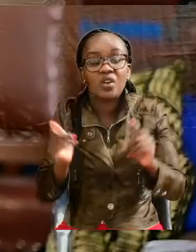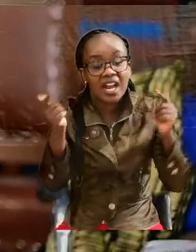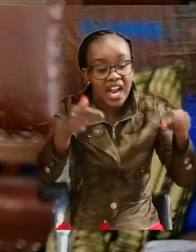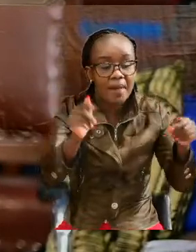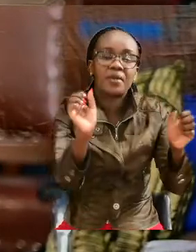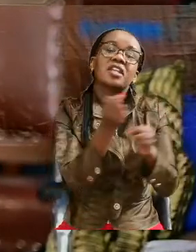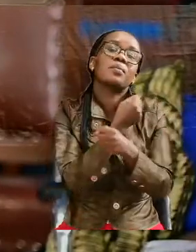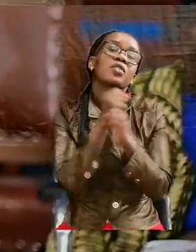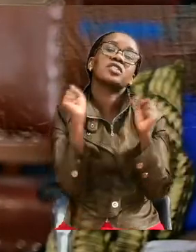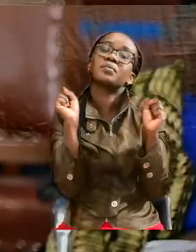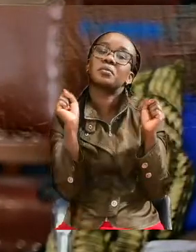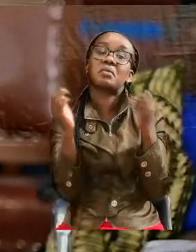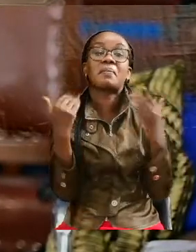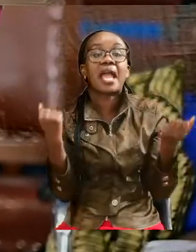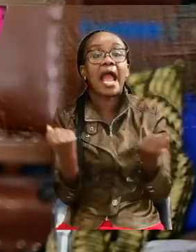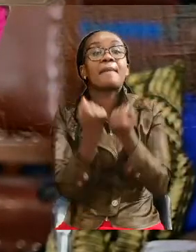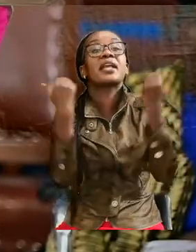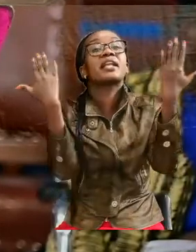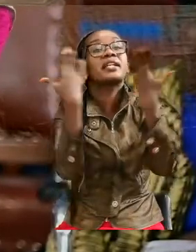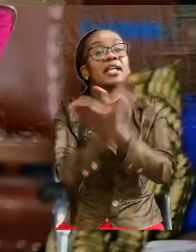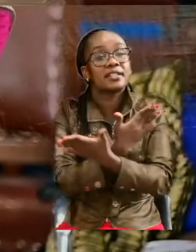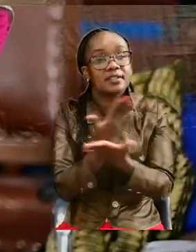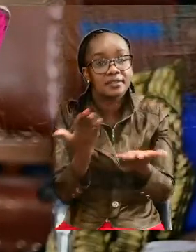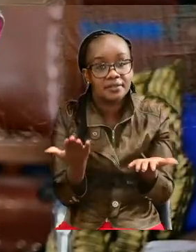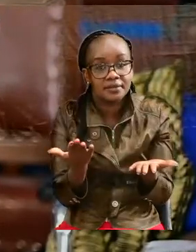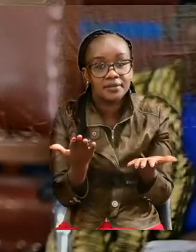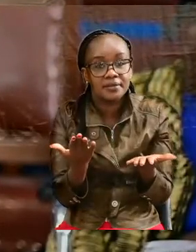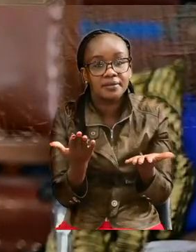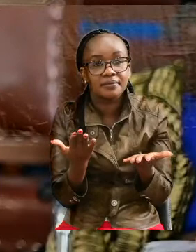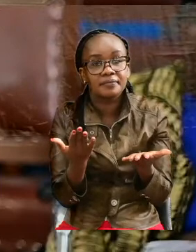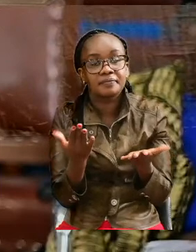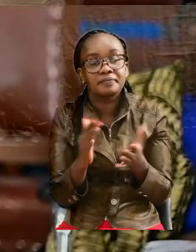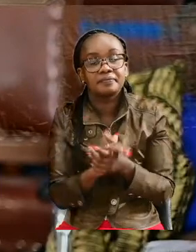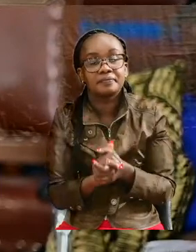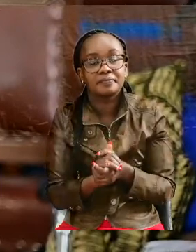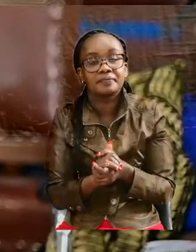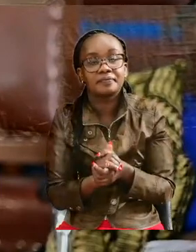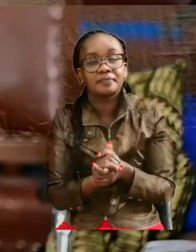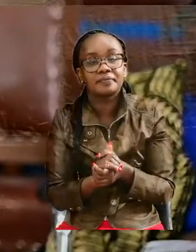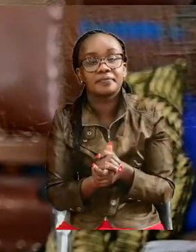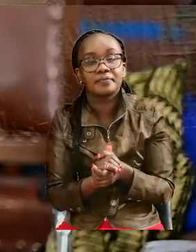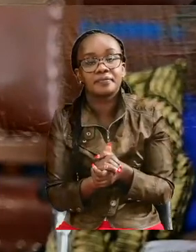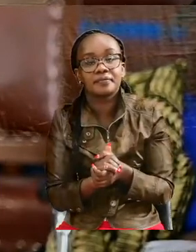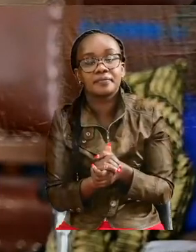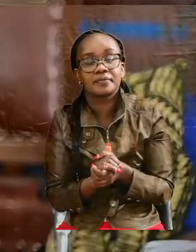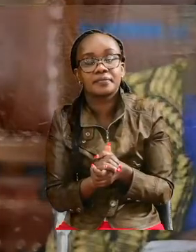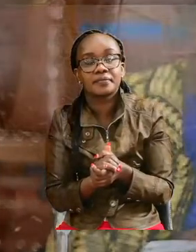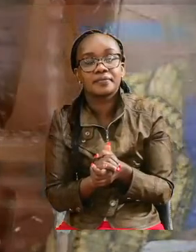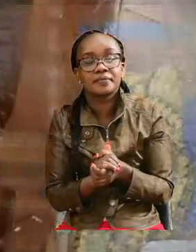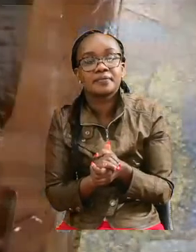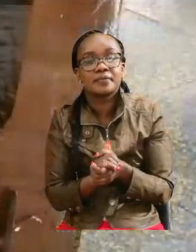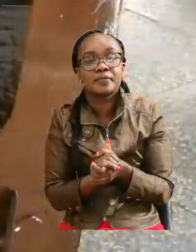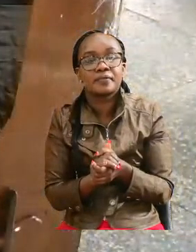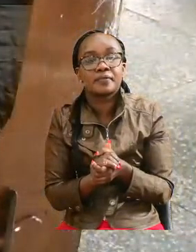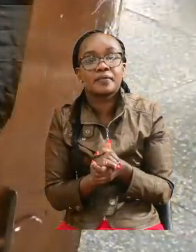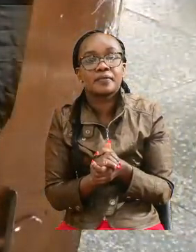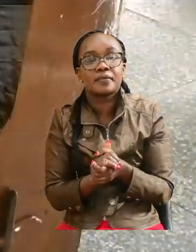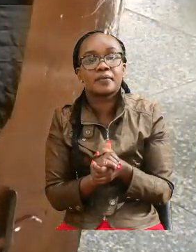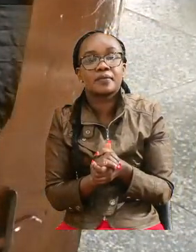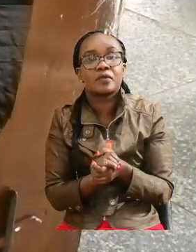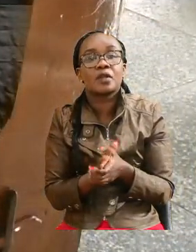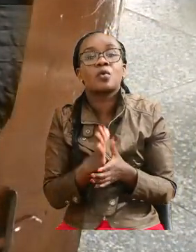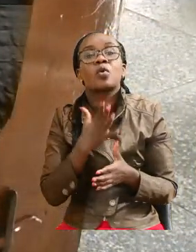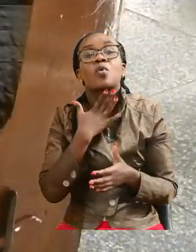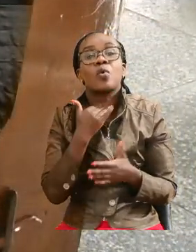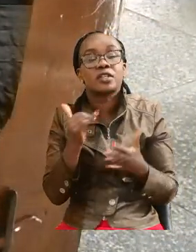at night. Weddings were being conducted via, you know, you watch it